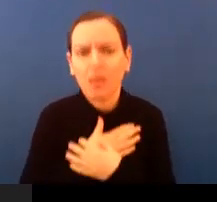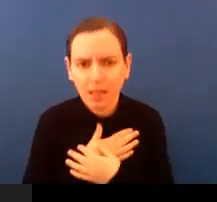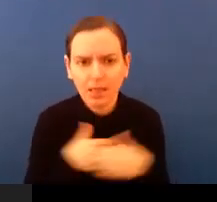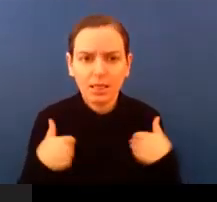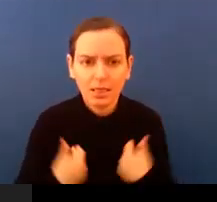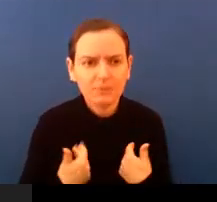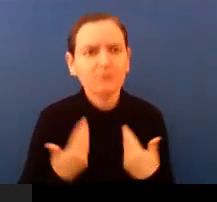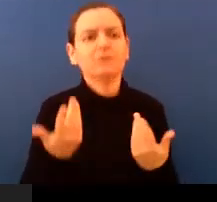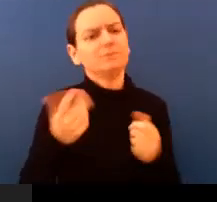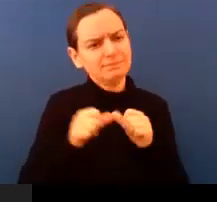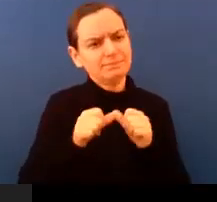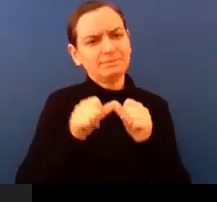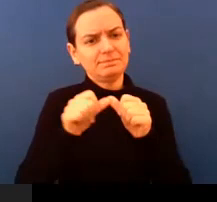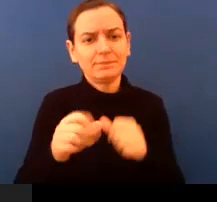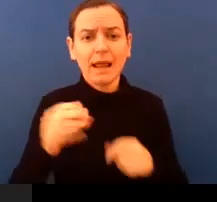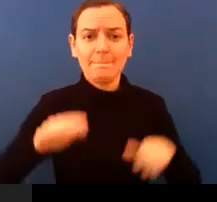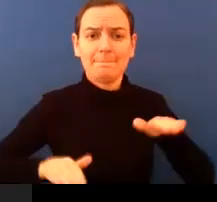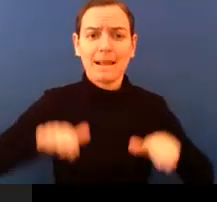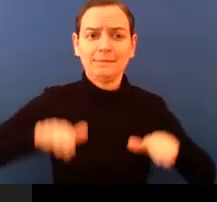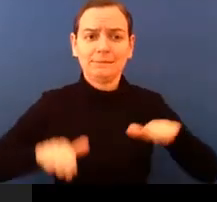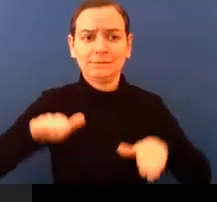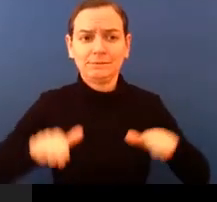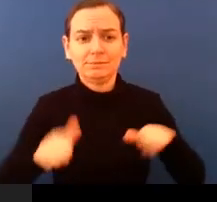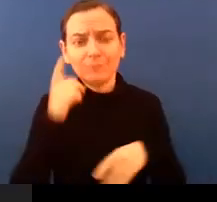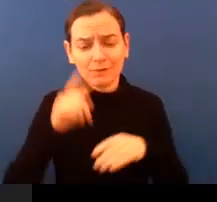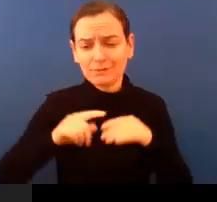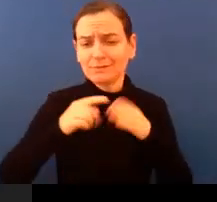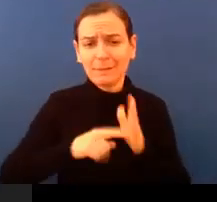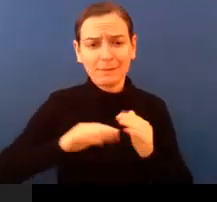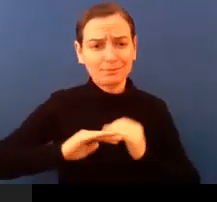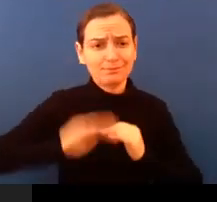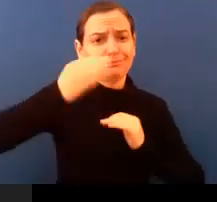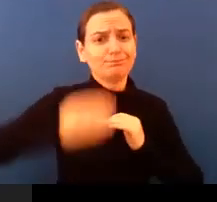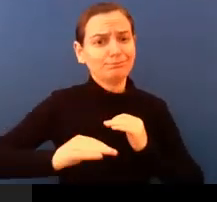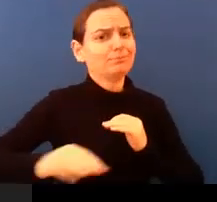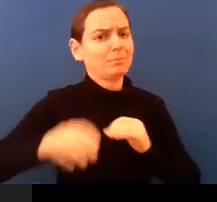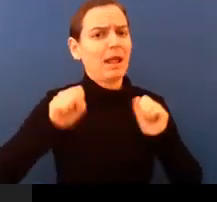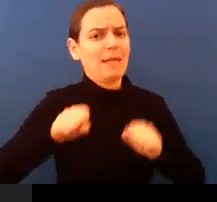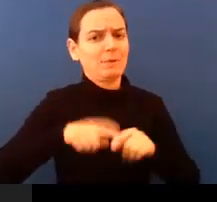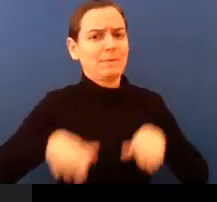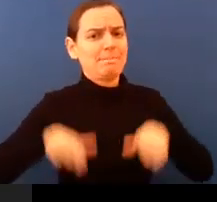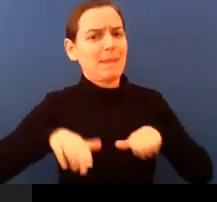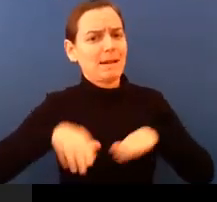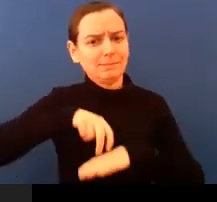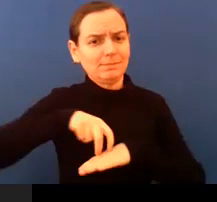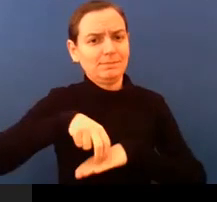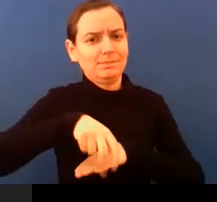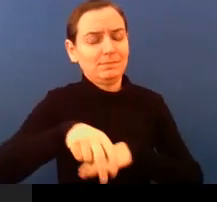Ability to maintain balance while negotiating curbs, steps, and traveling over a variety of surfaces.